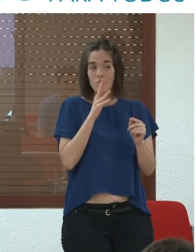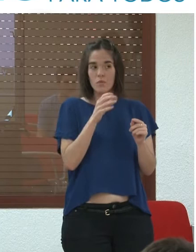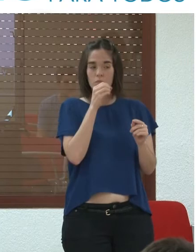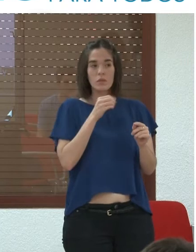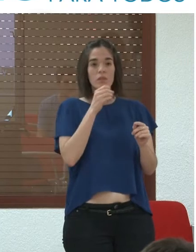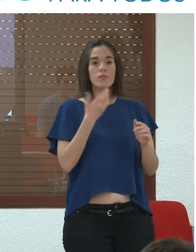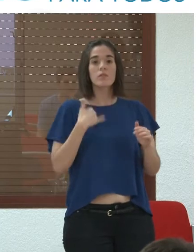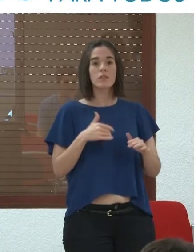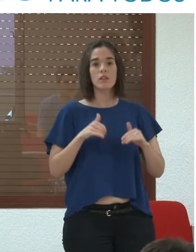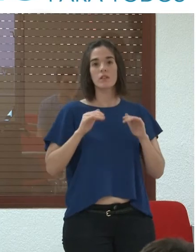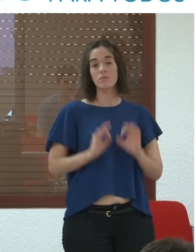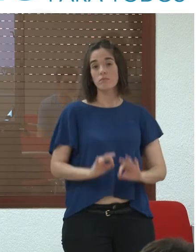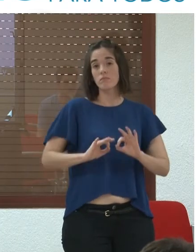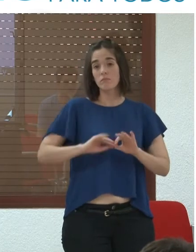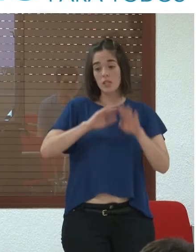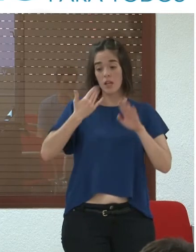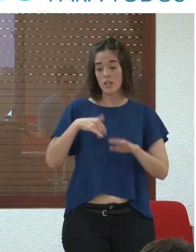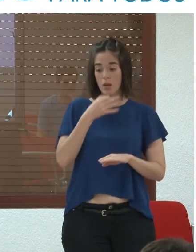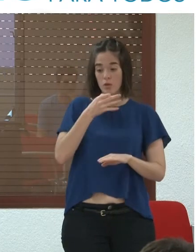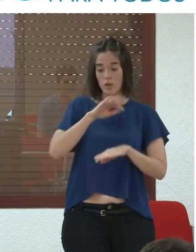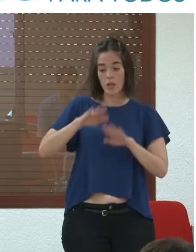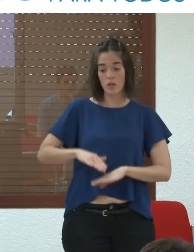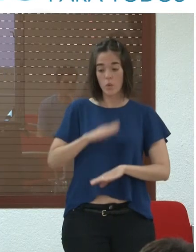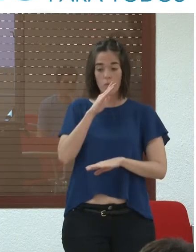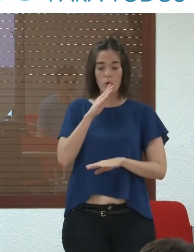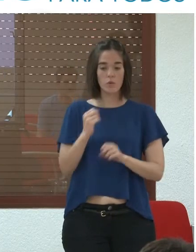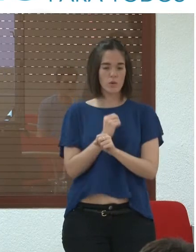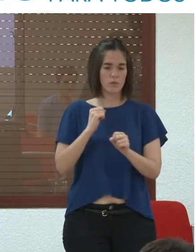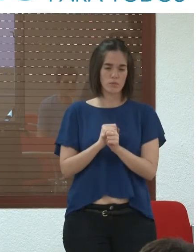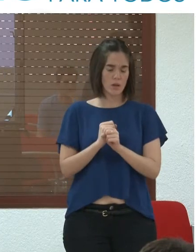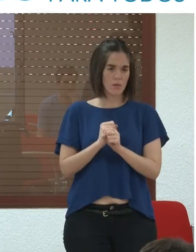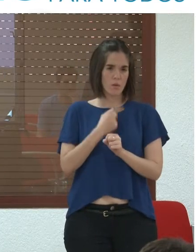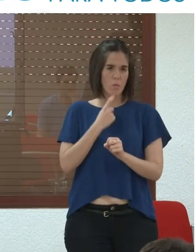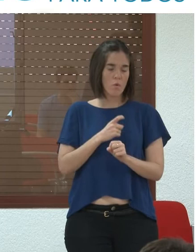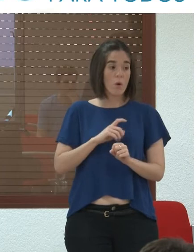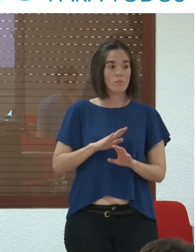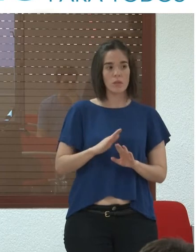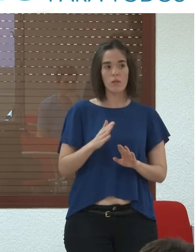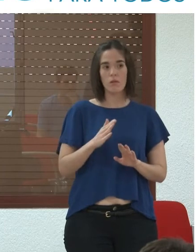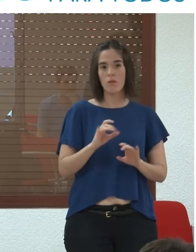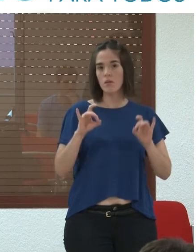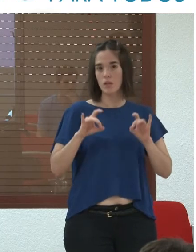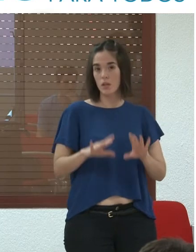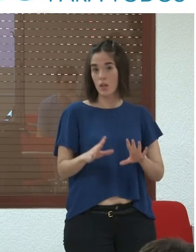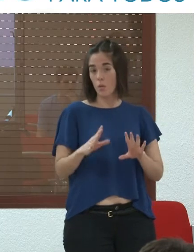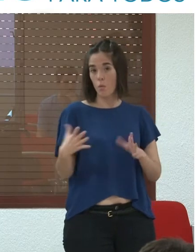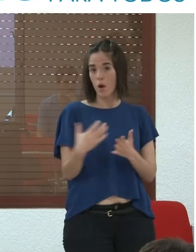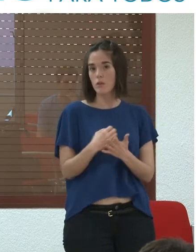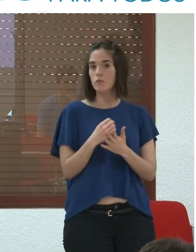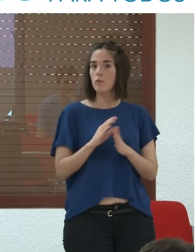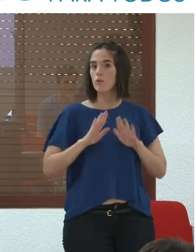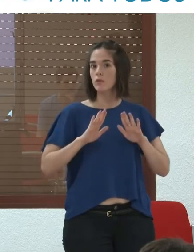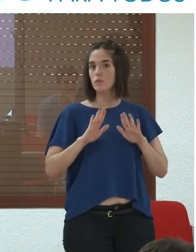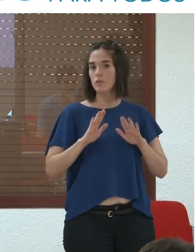Thank you very much to all of the speakers to comply with the time that has been allocated to them, especially to the last speaker whose work